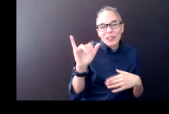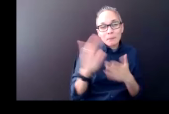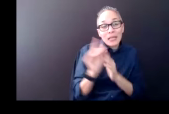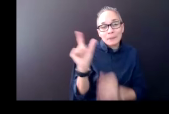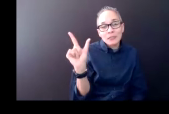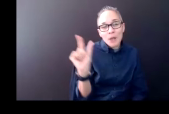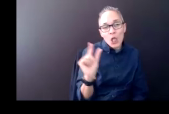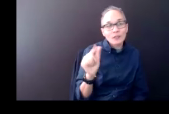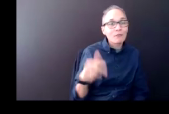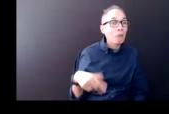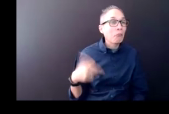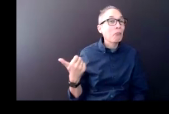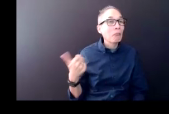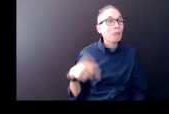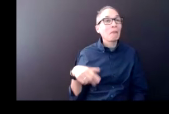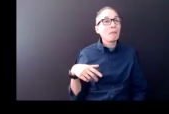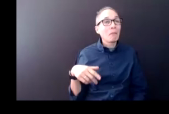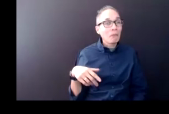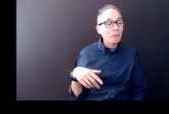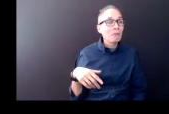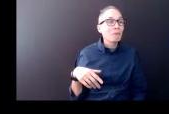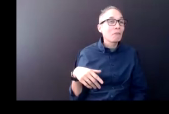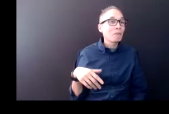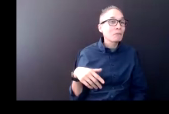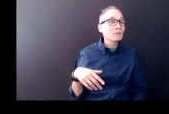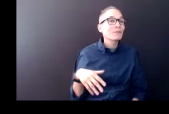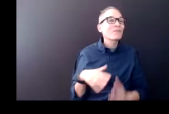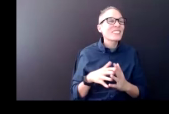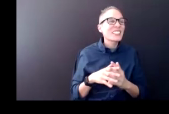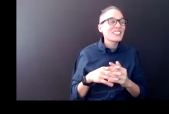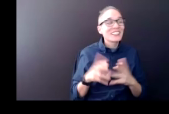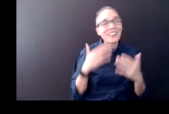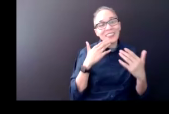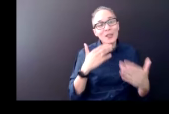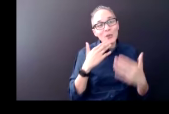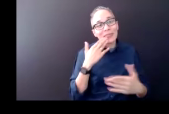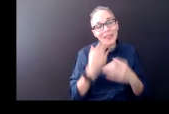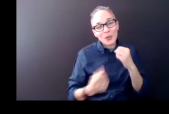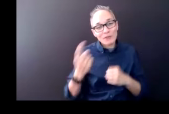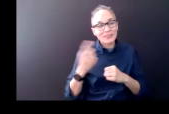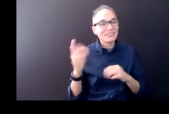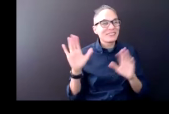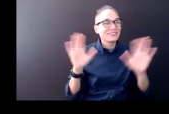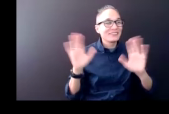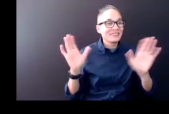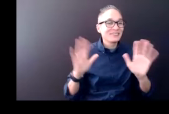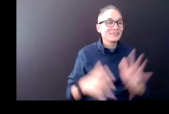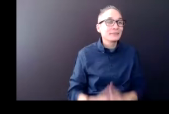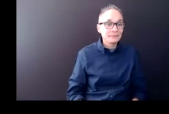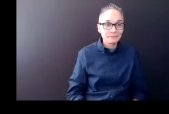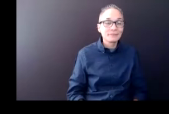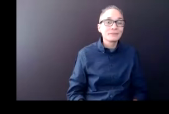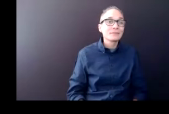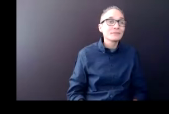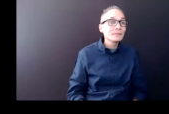as a win. We'll take the win for the win, you know? Right on. Thank you. Thanks everyone who's heading out. Yeah. Oh,